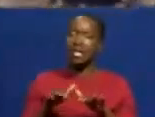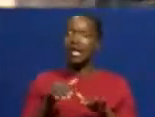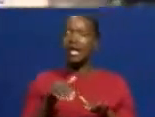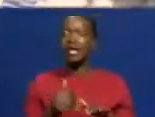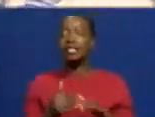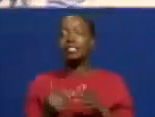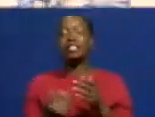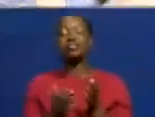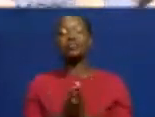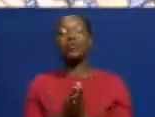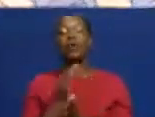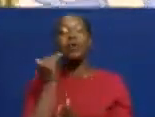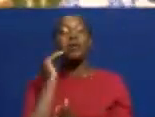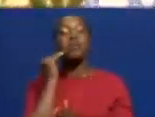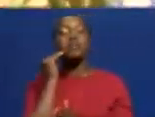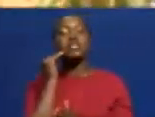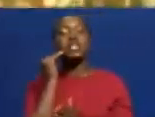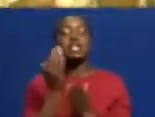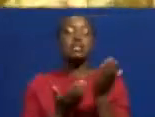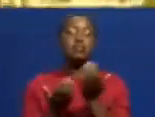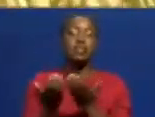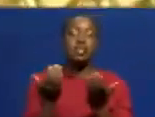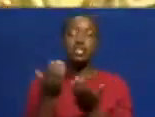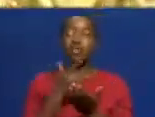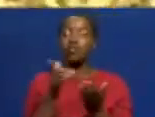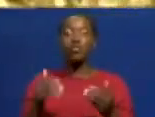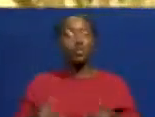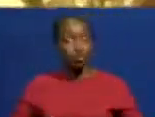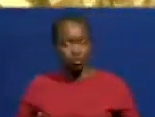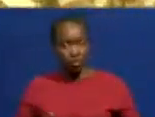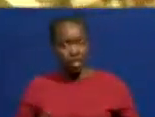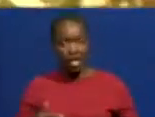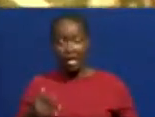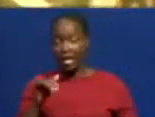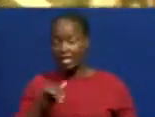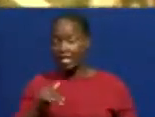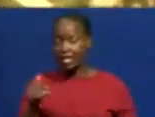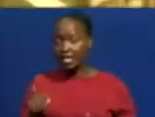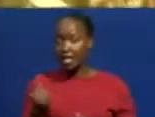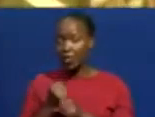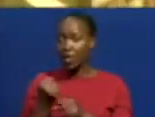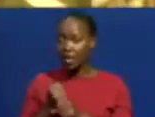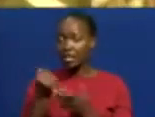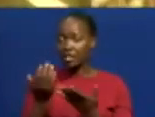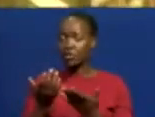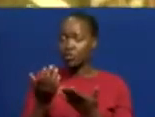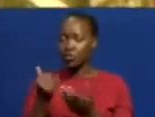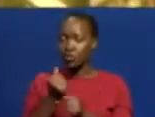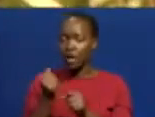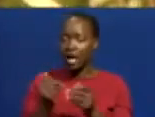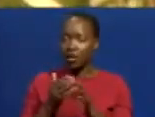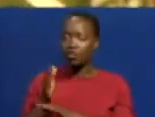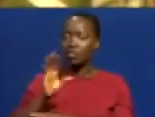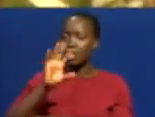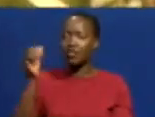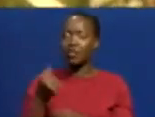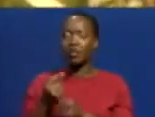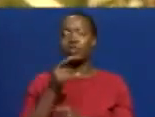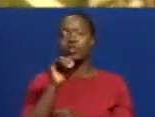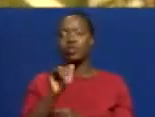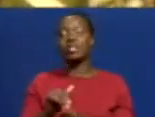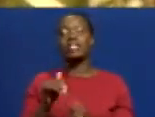into cookies. That is the business for the youth. And that's the work that we need to do across Africa, making sure